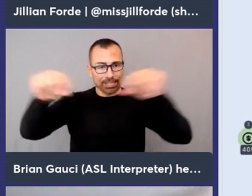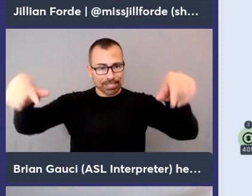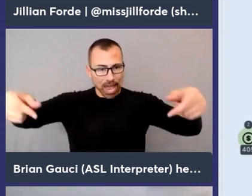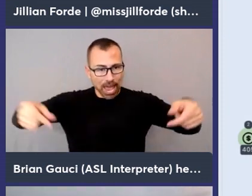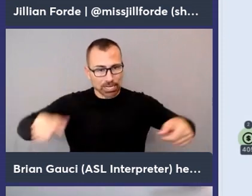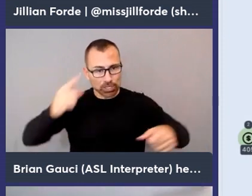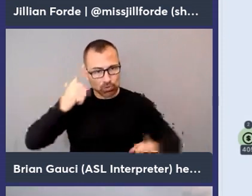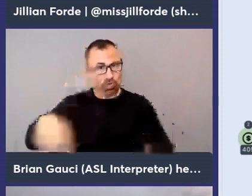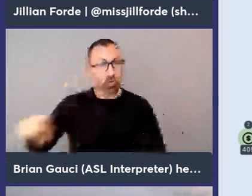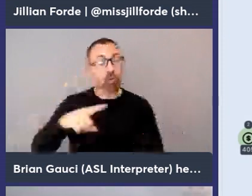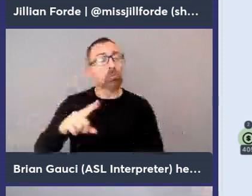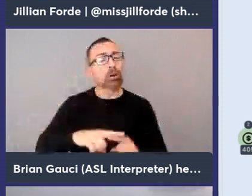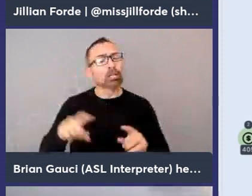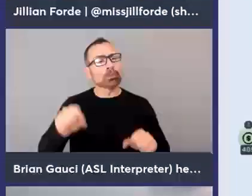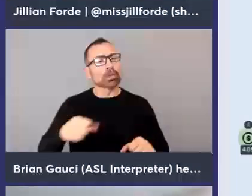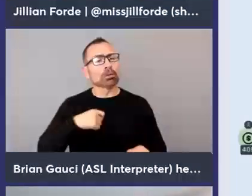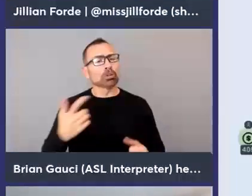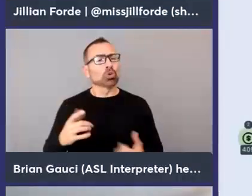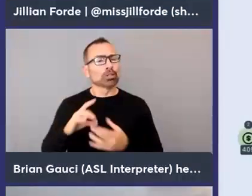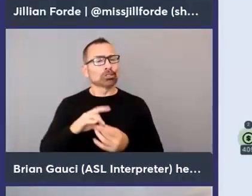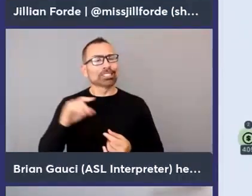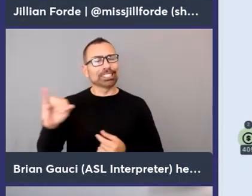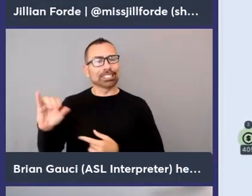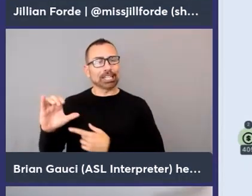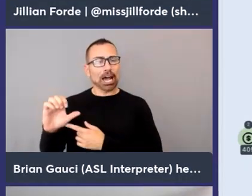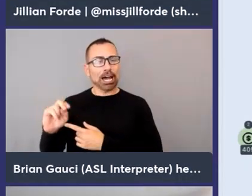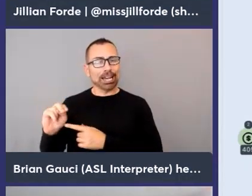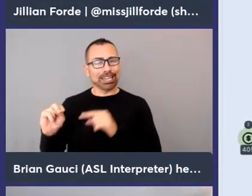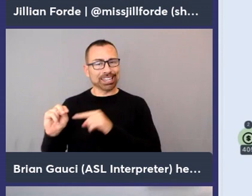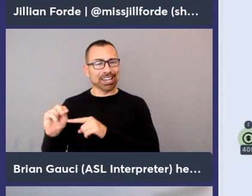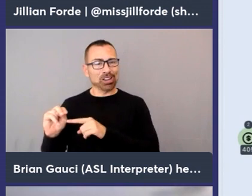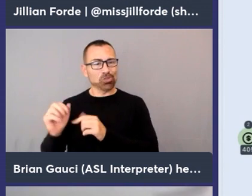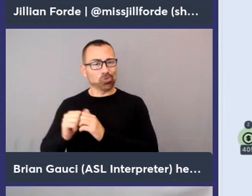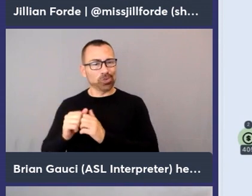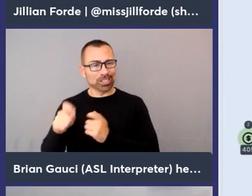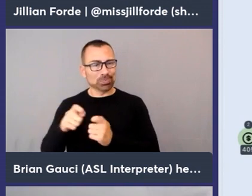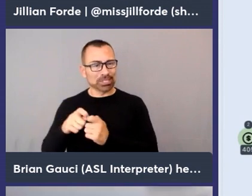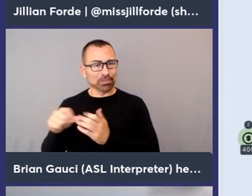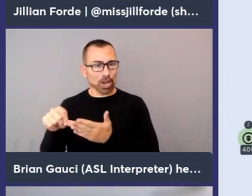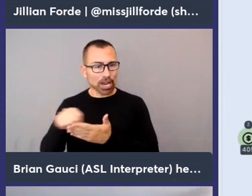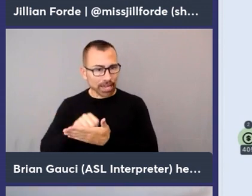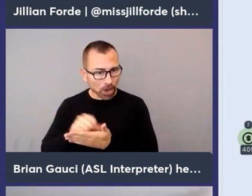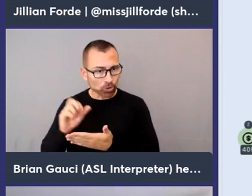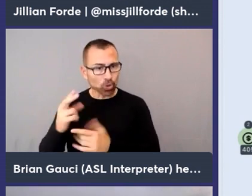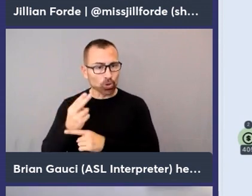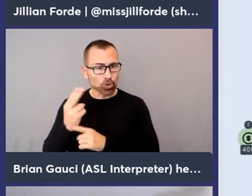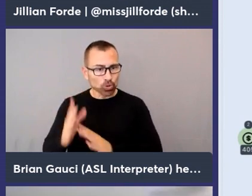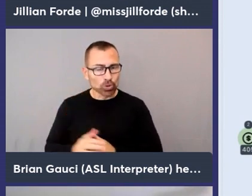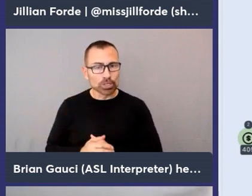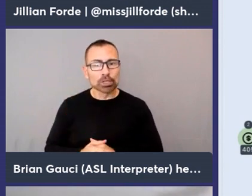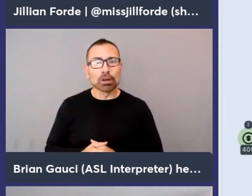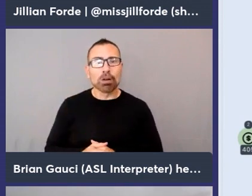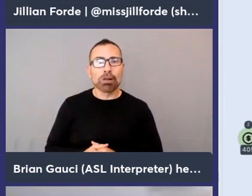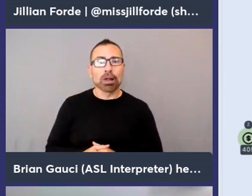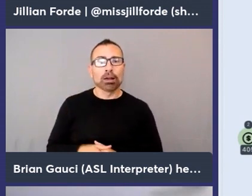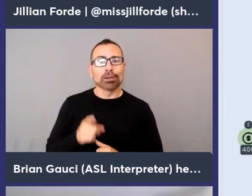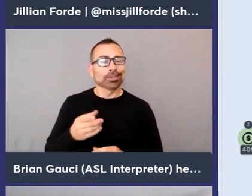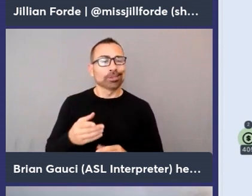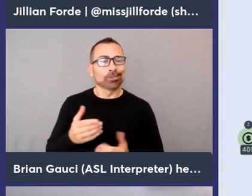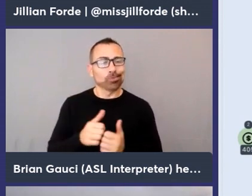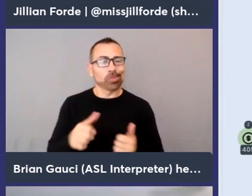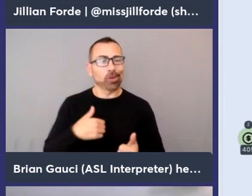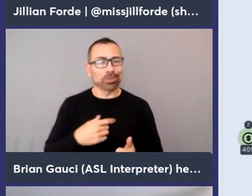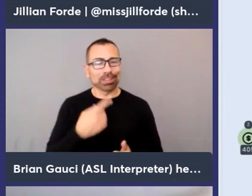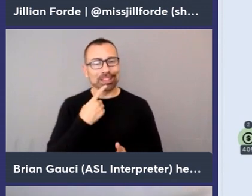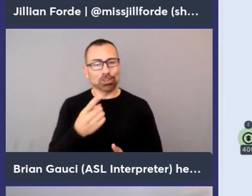this icon with this user or this icon with an account, you pretty much immediately already kind of, without me even having to tell you, kind of got